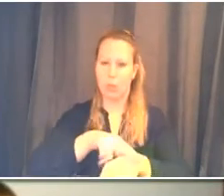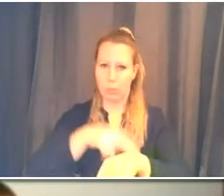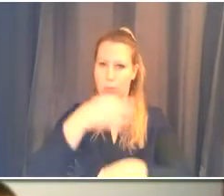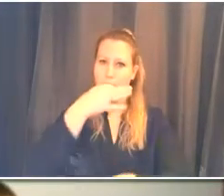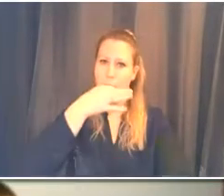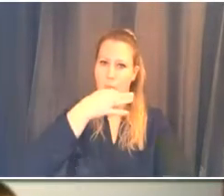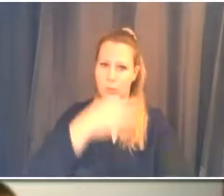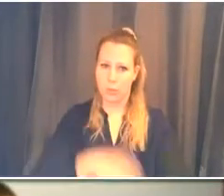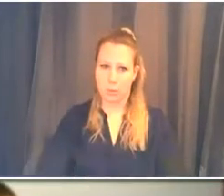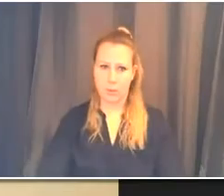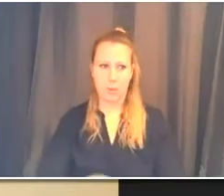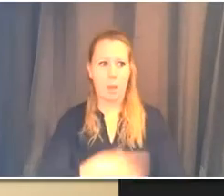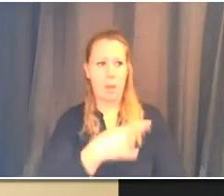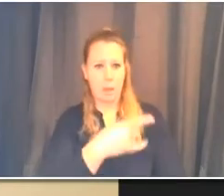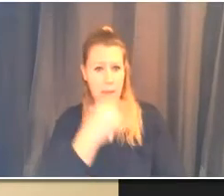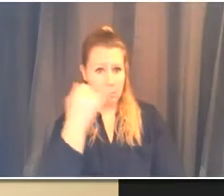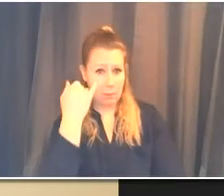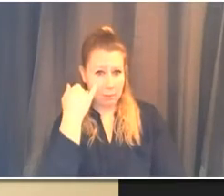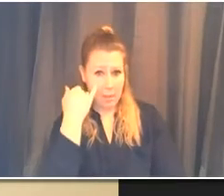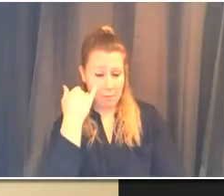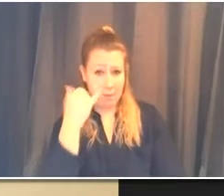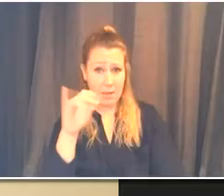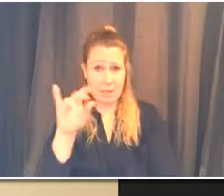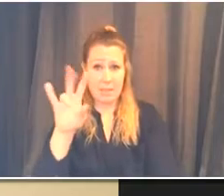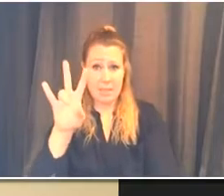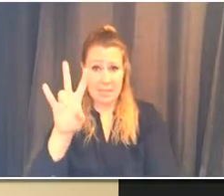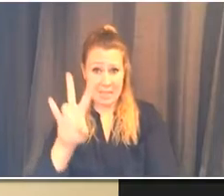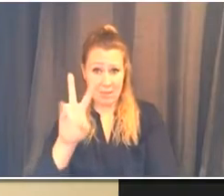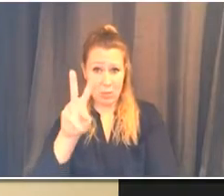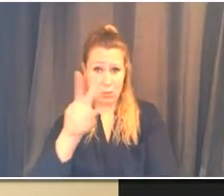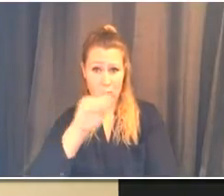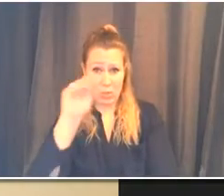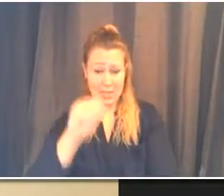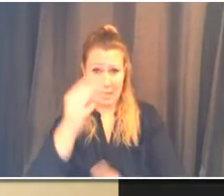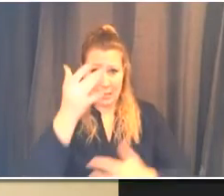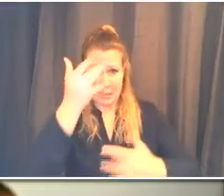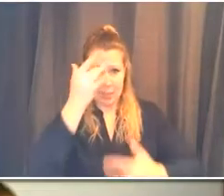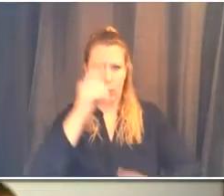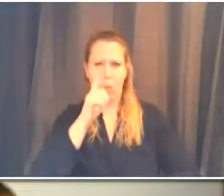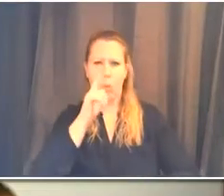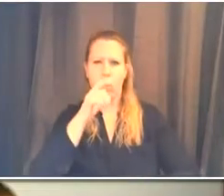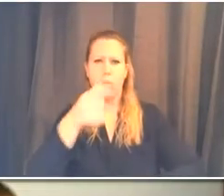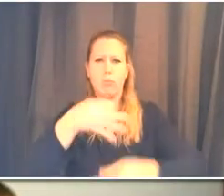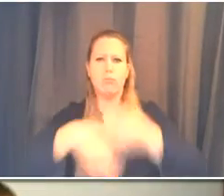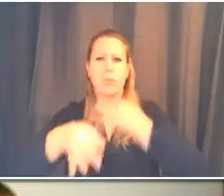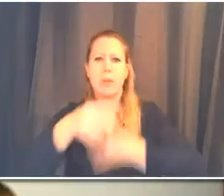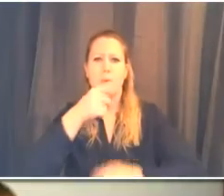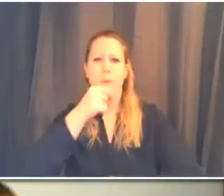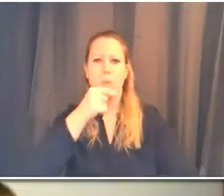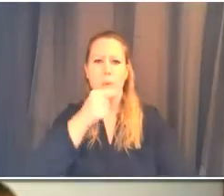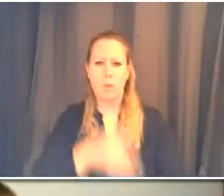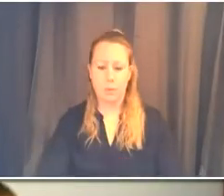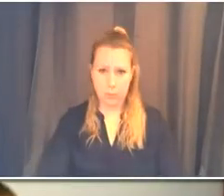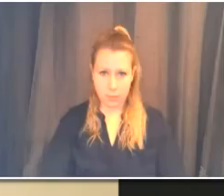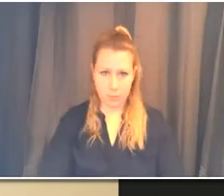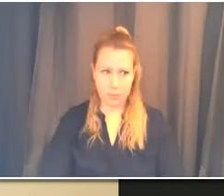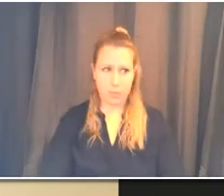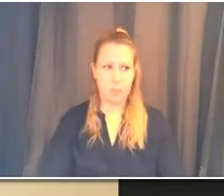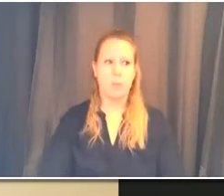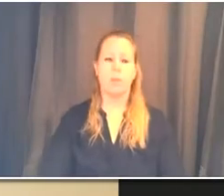we do what we need to I didn't ask you more to less question I asked you who who fil I'm G to spin that we have